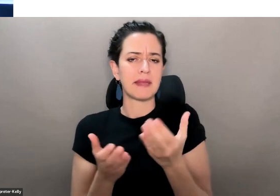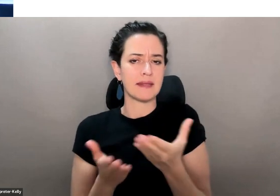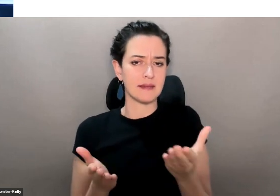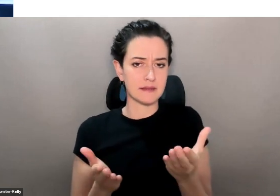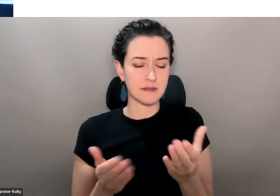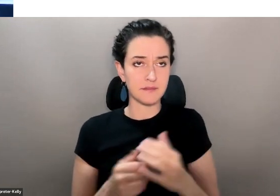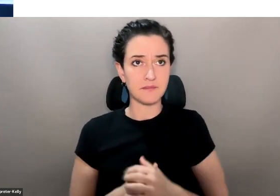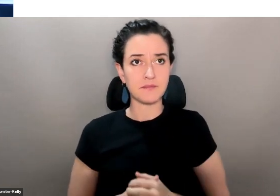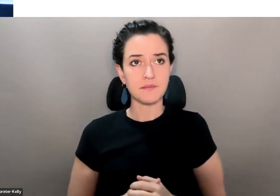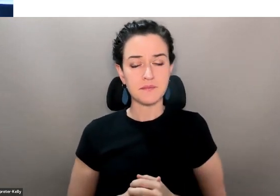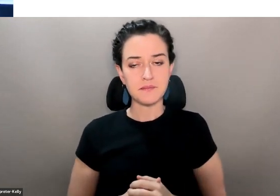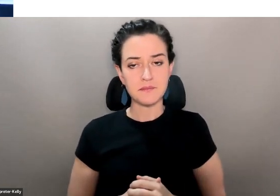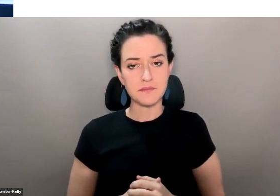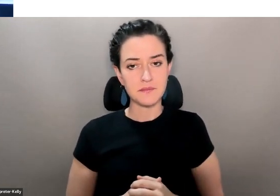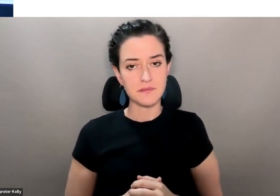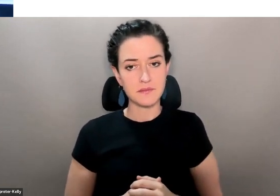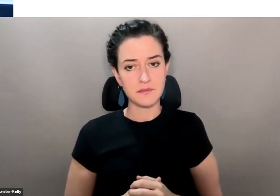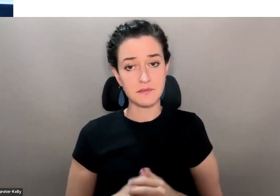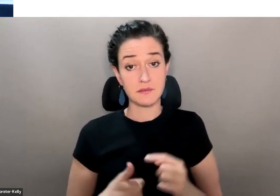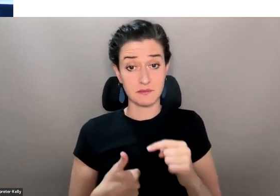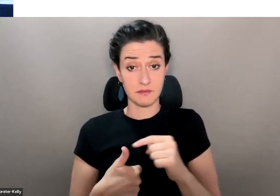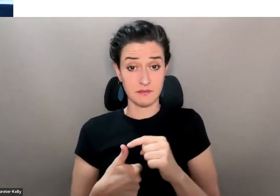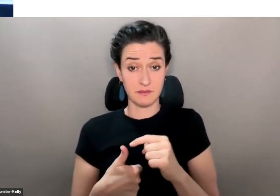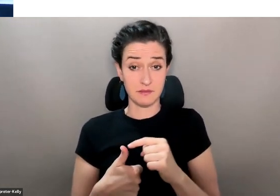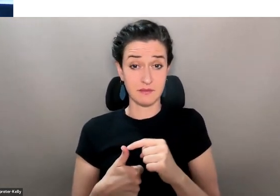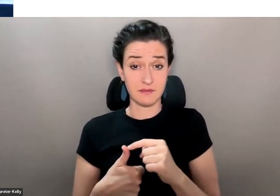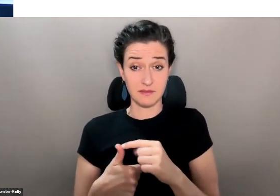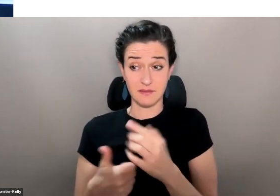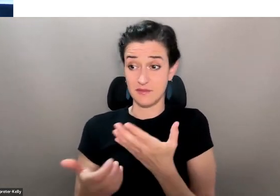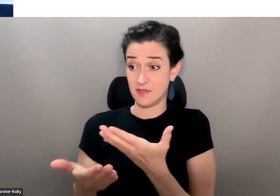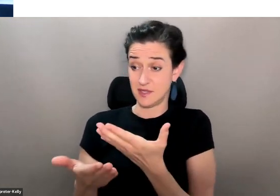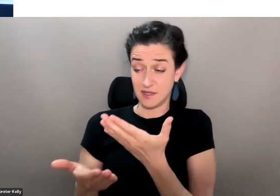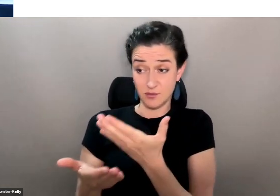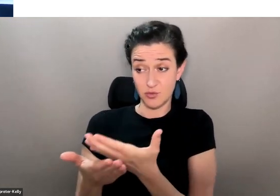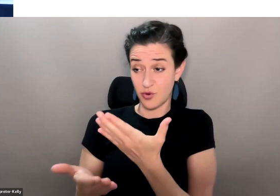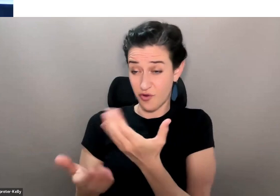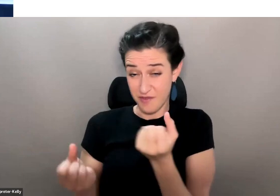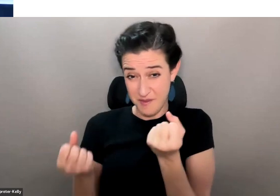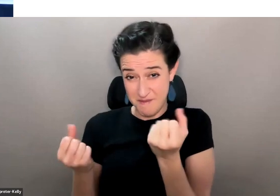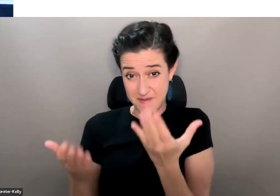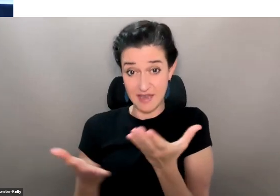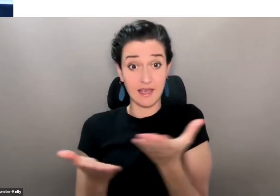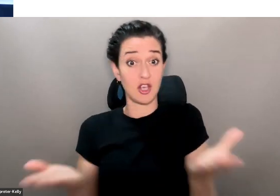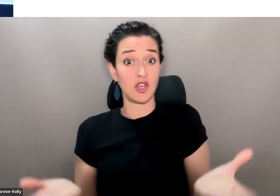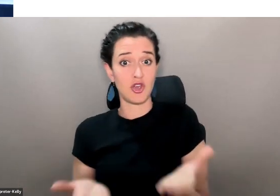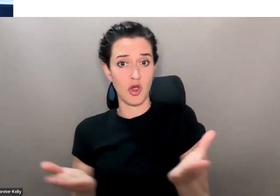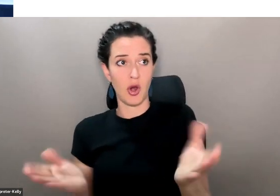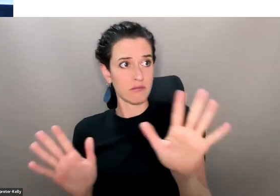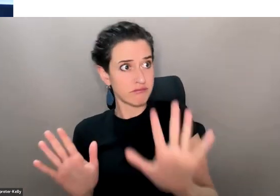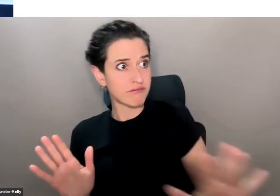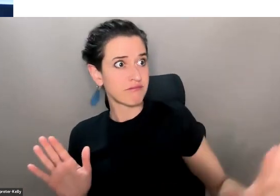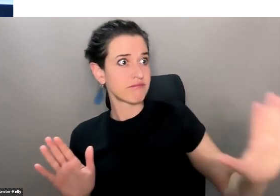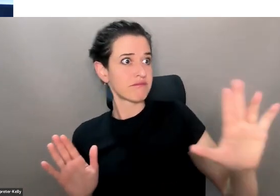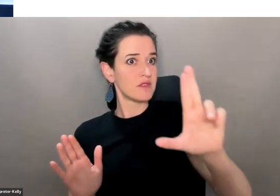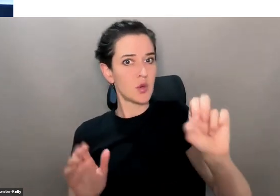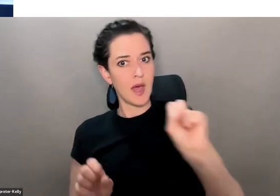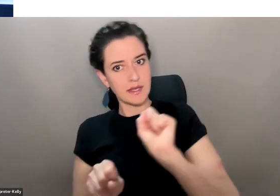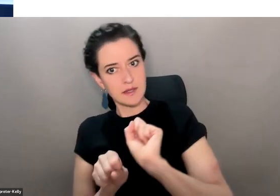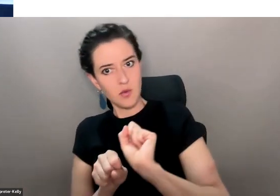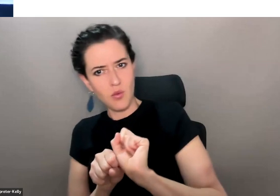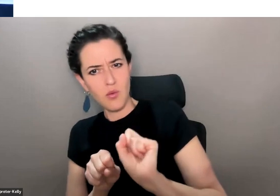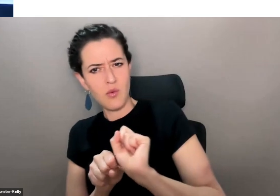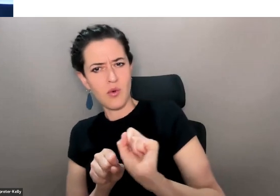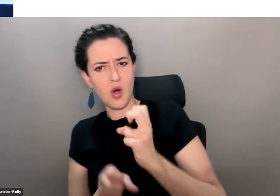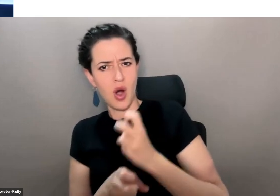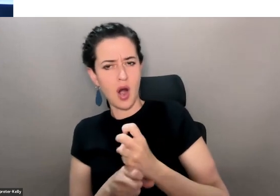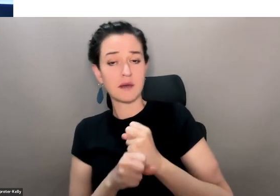noted, this rule is a testament to the work of many on this Zoom and across the country who worked to make sure that the